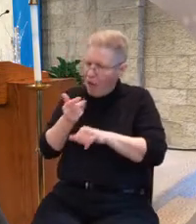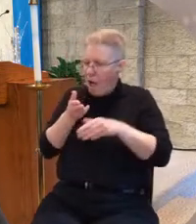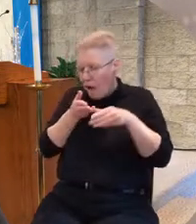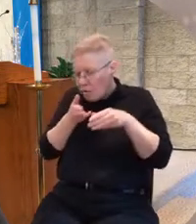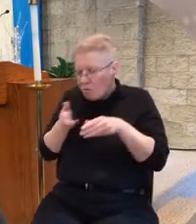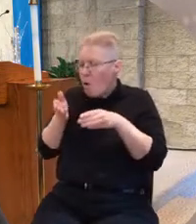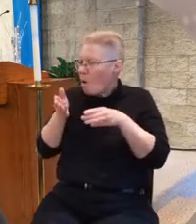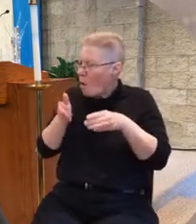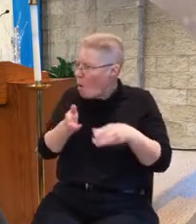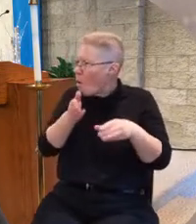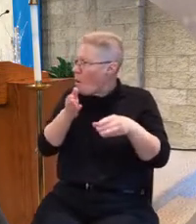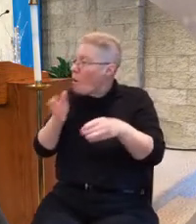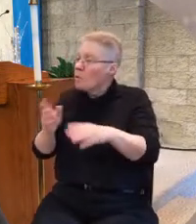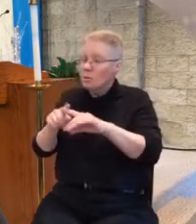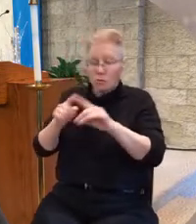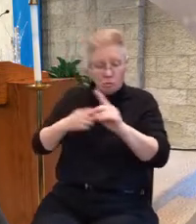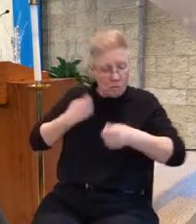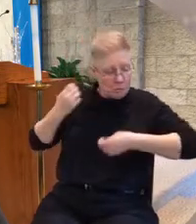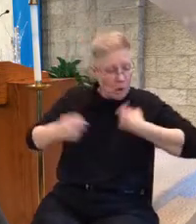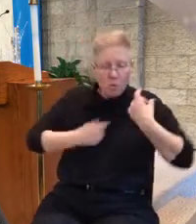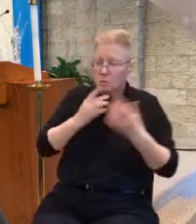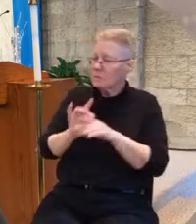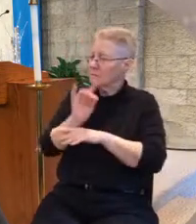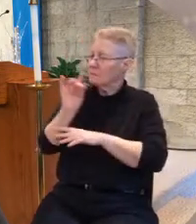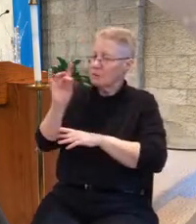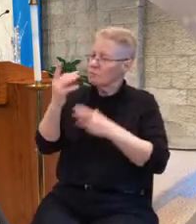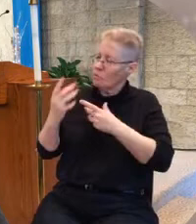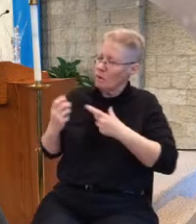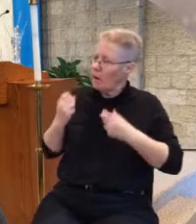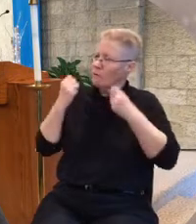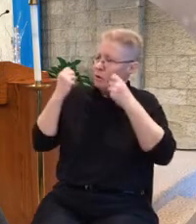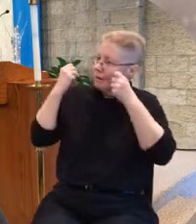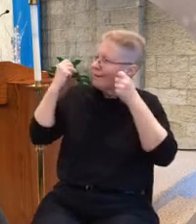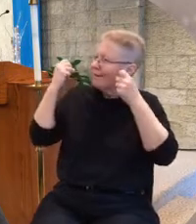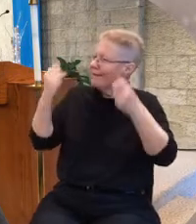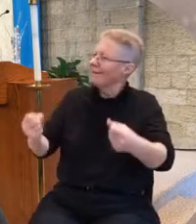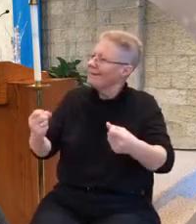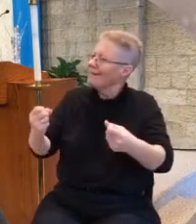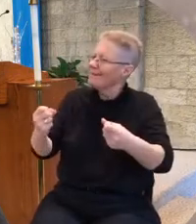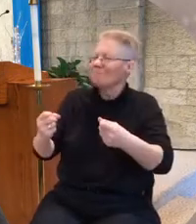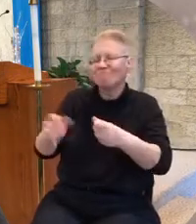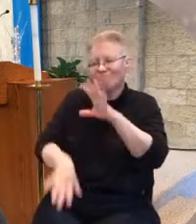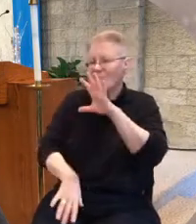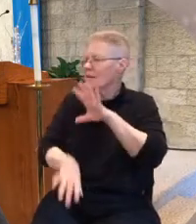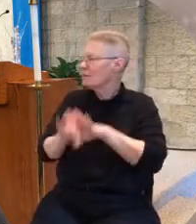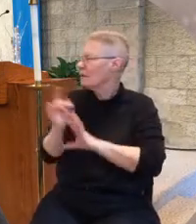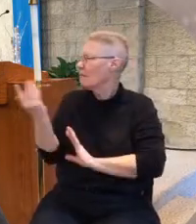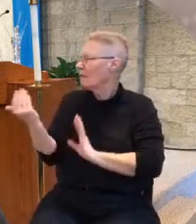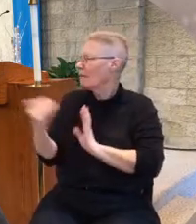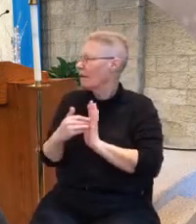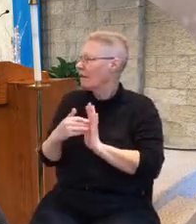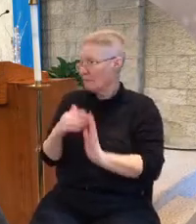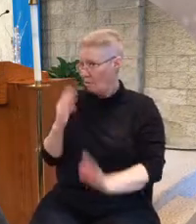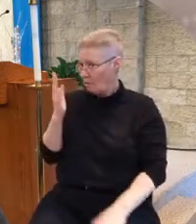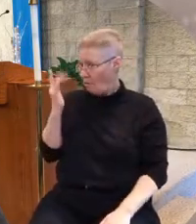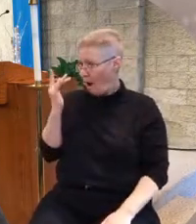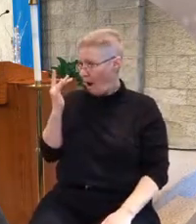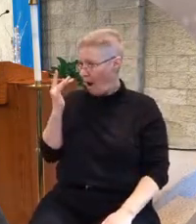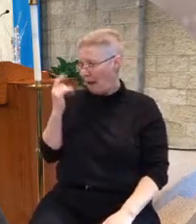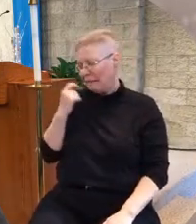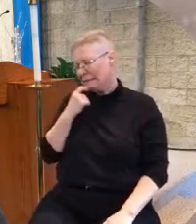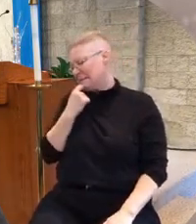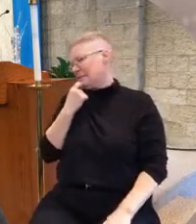road to emotional and spiritual recovery and rediscovery. Why? Because addiction